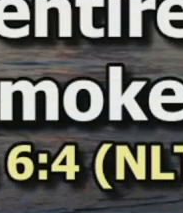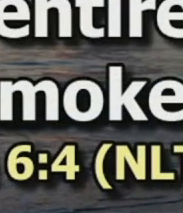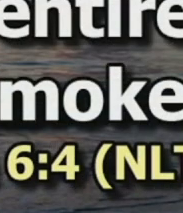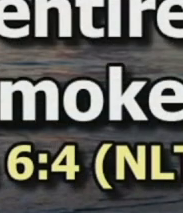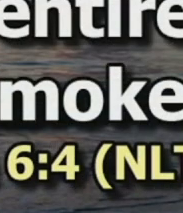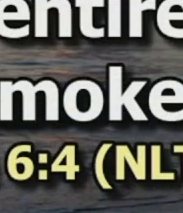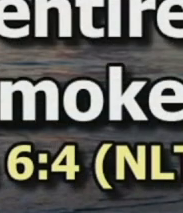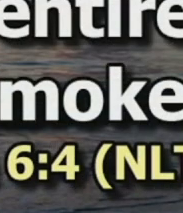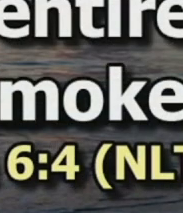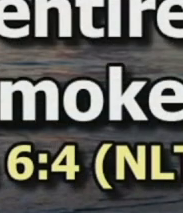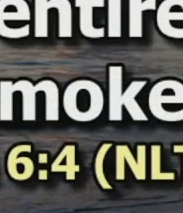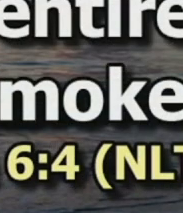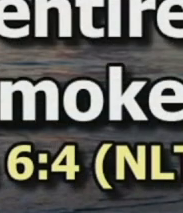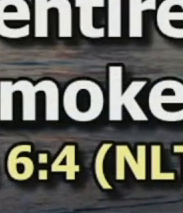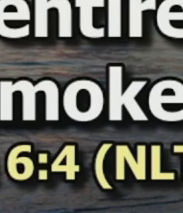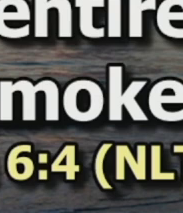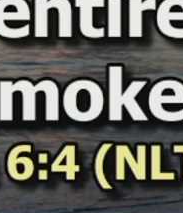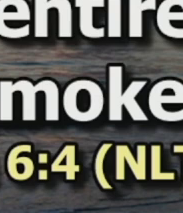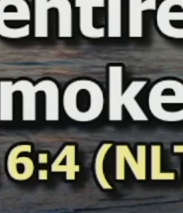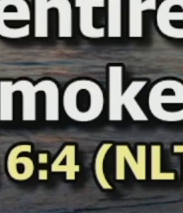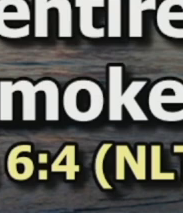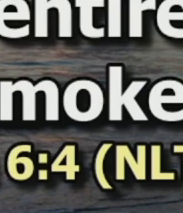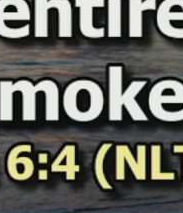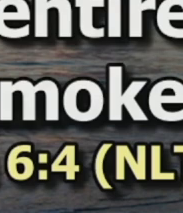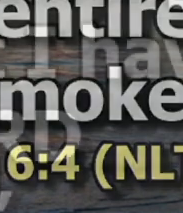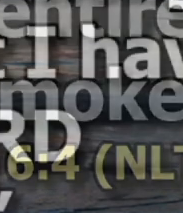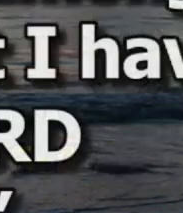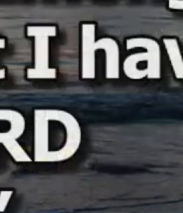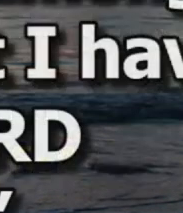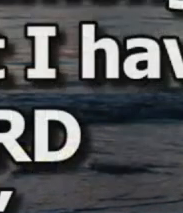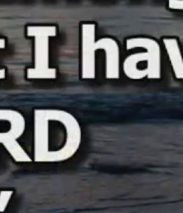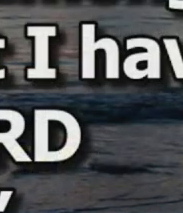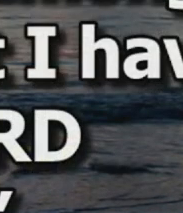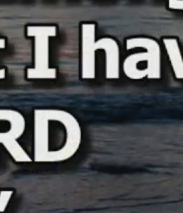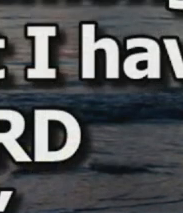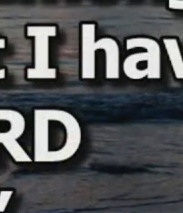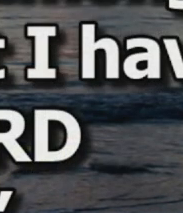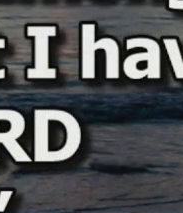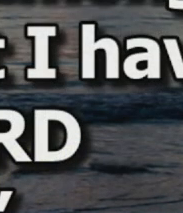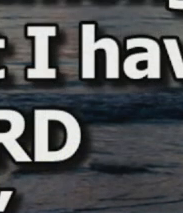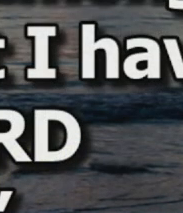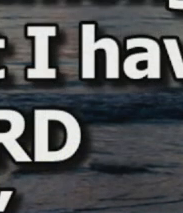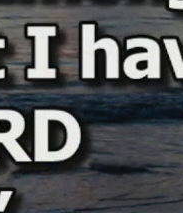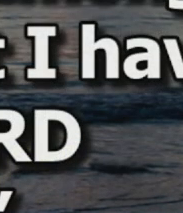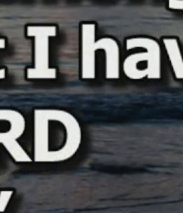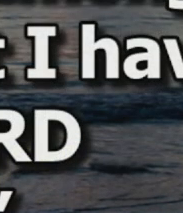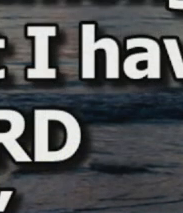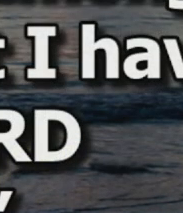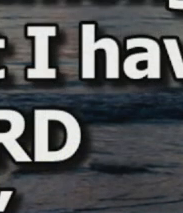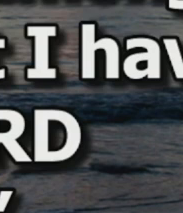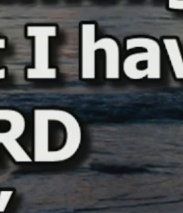temple to its foundation, and the entire building was filled with smoke. 5. Then I said, it's